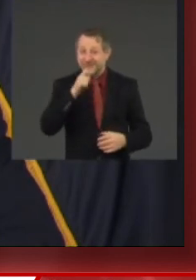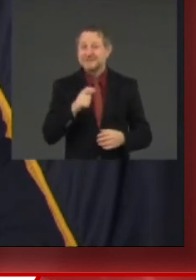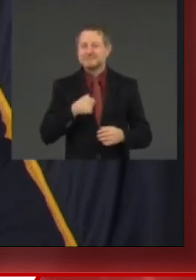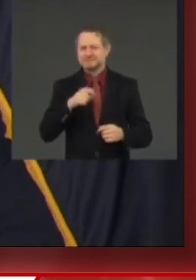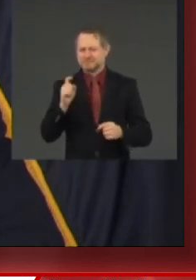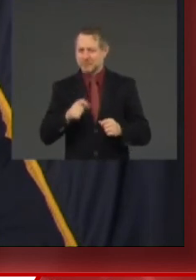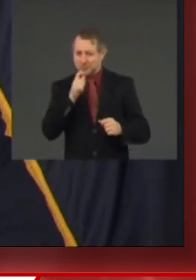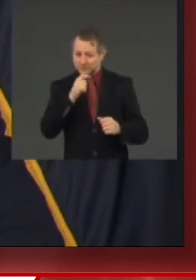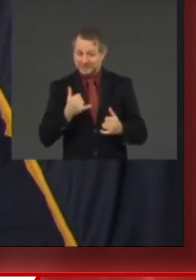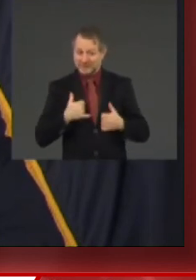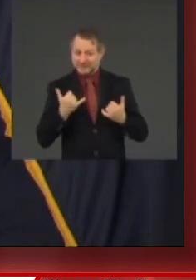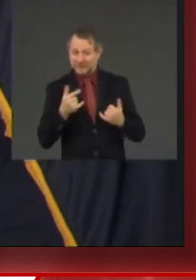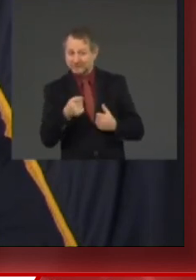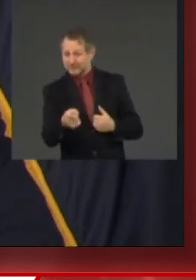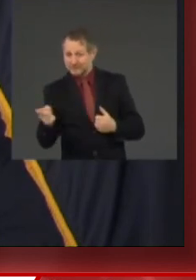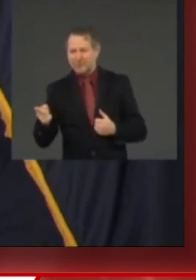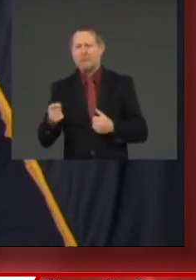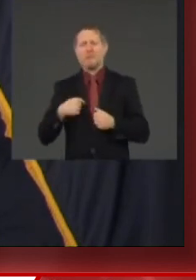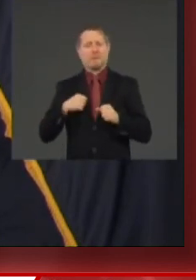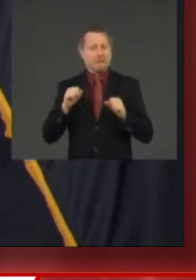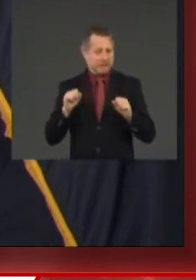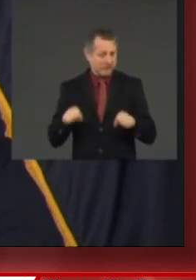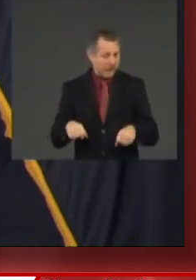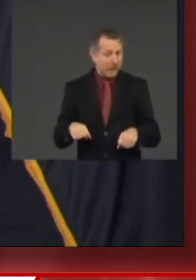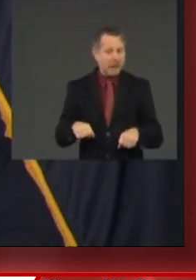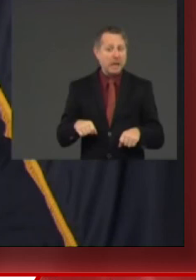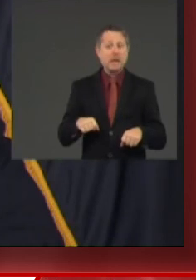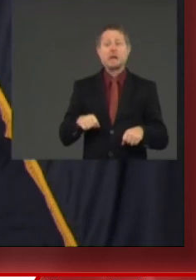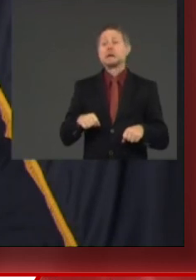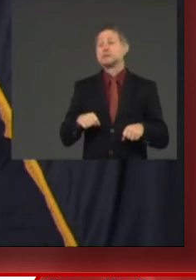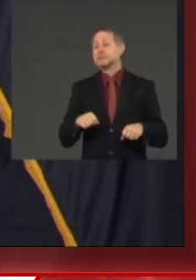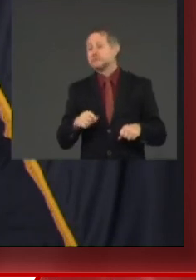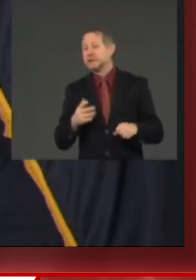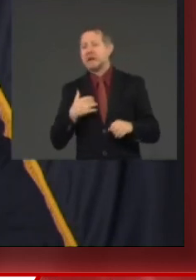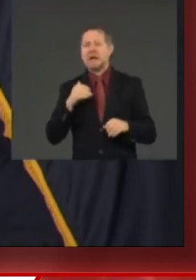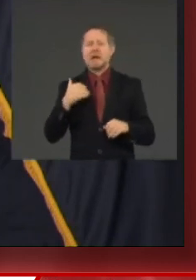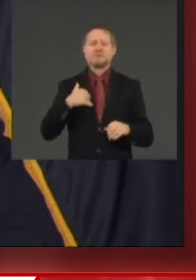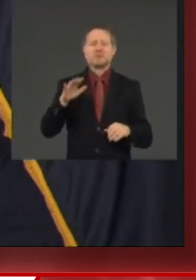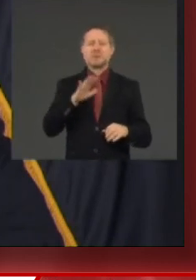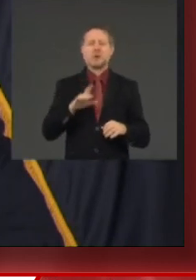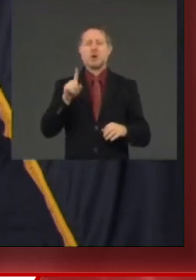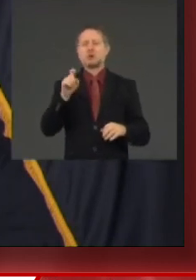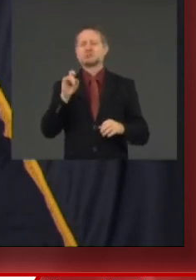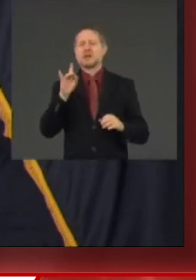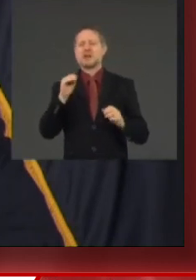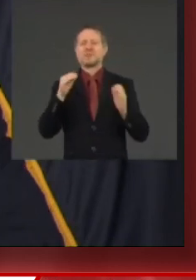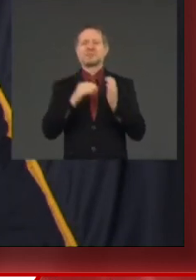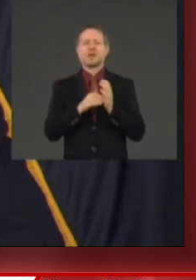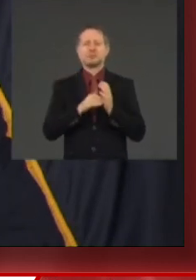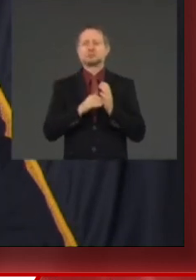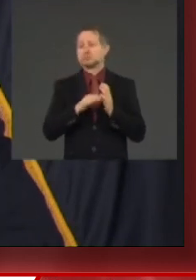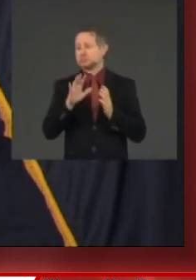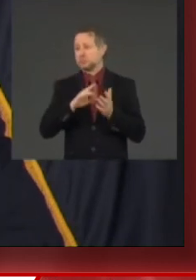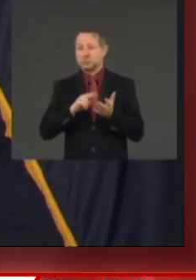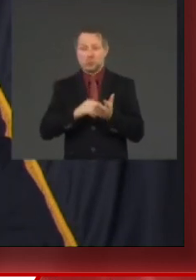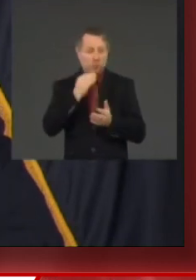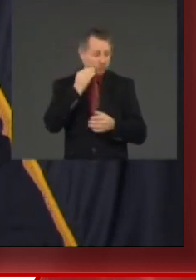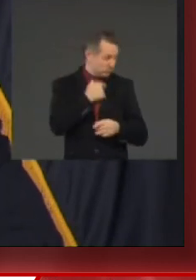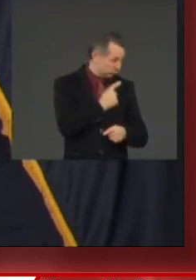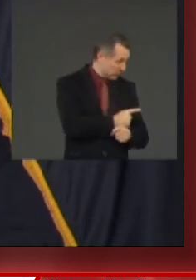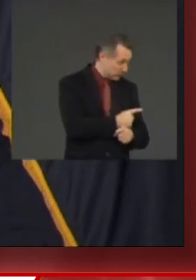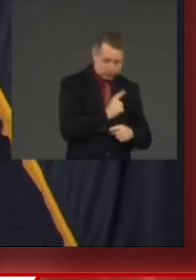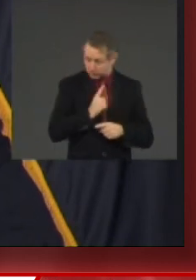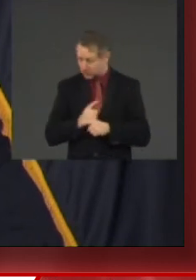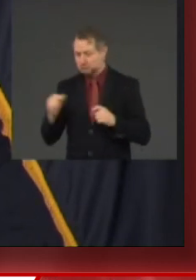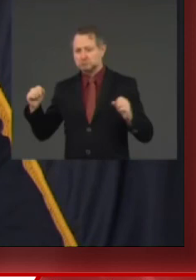have filed for unemployment here in New York State since the outbreak began, and the